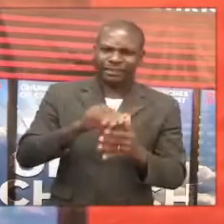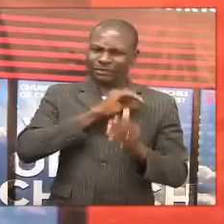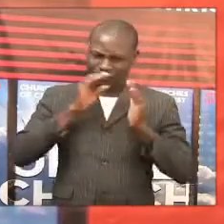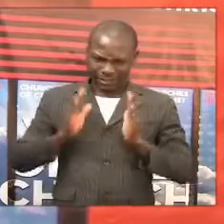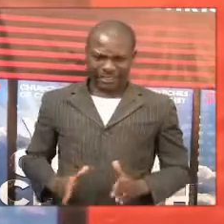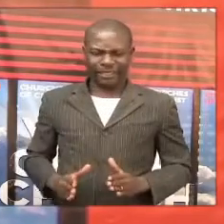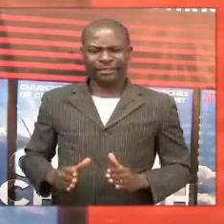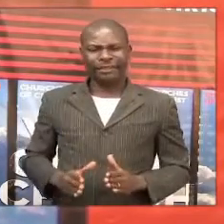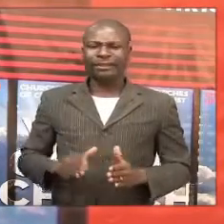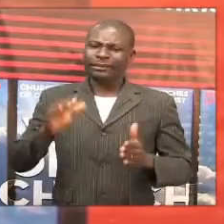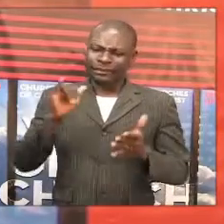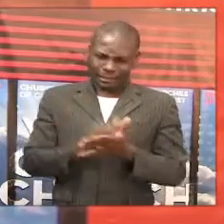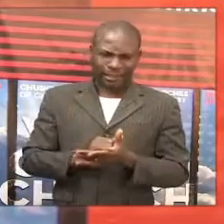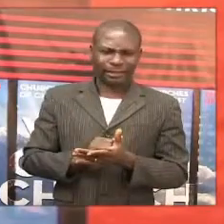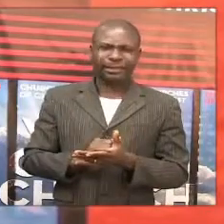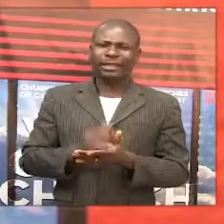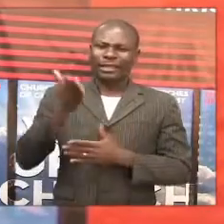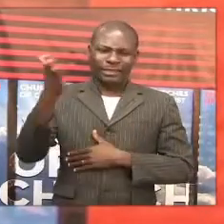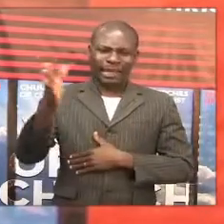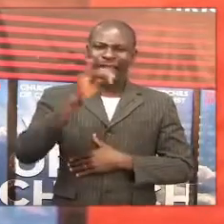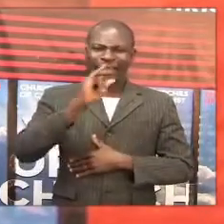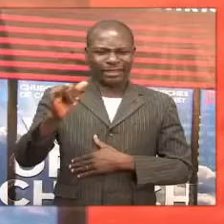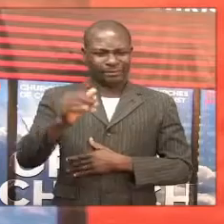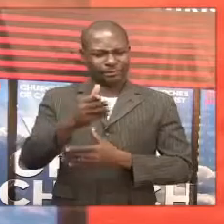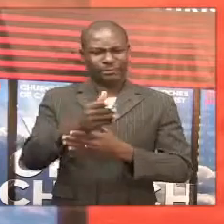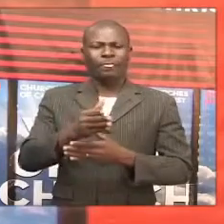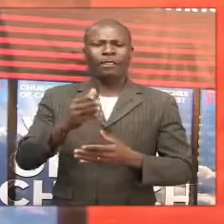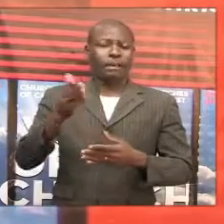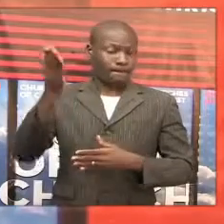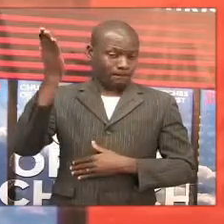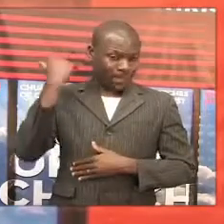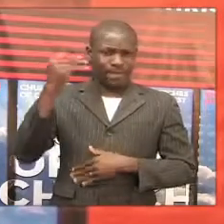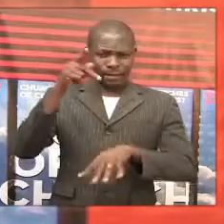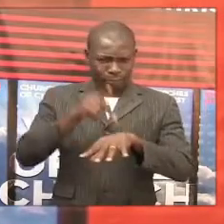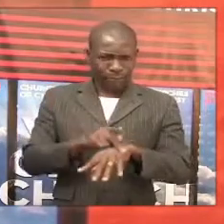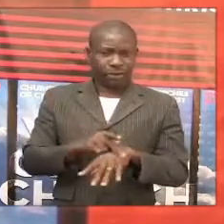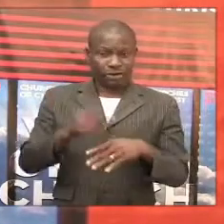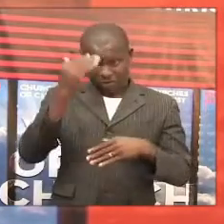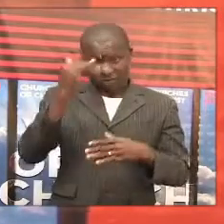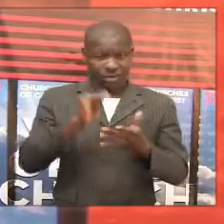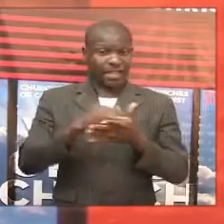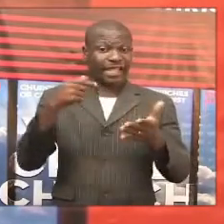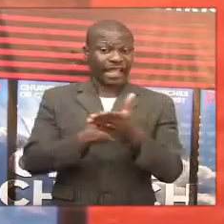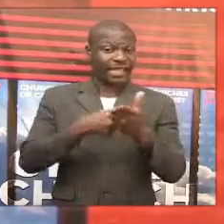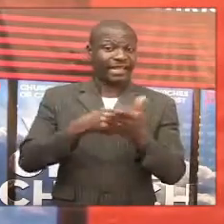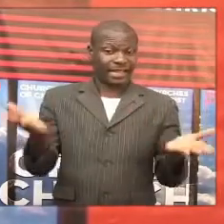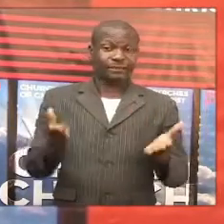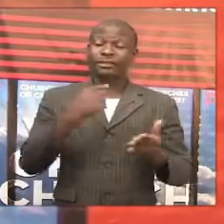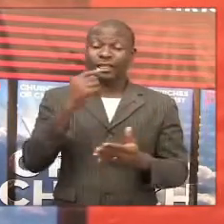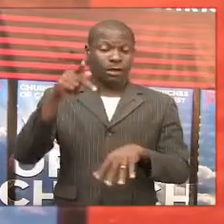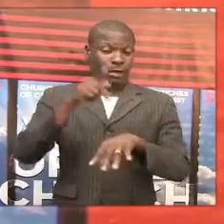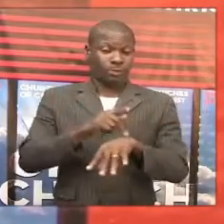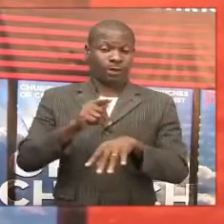mu. Enti Paul ebre bi atwa mu no won se Ghana ha okasa bi se Paul amentem o se di